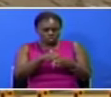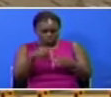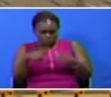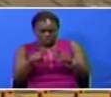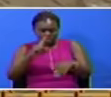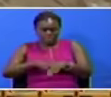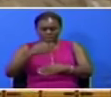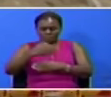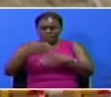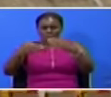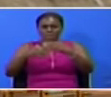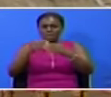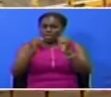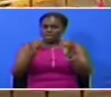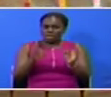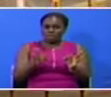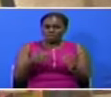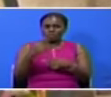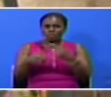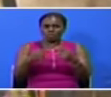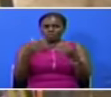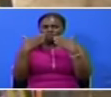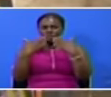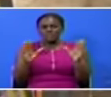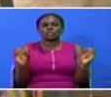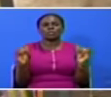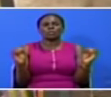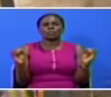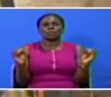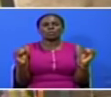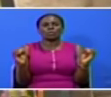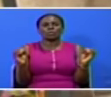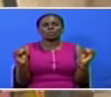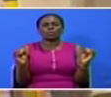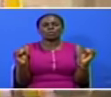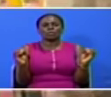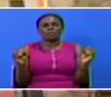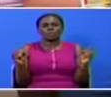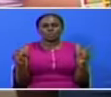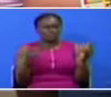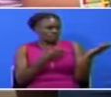of construction. If they do, the process will not be complete. This is as far as I can go.